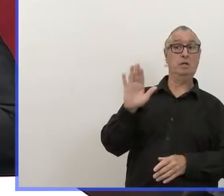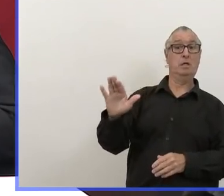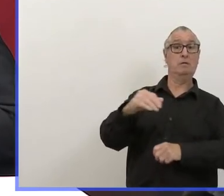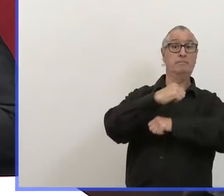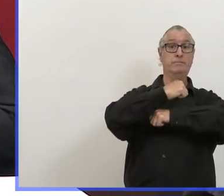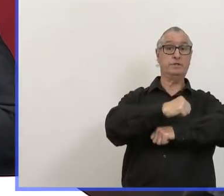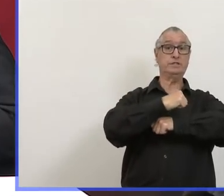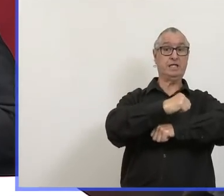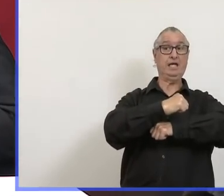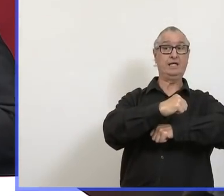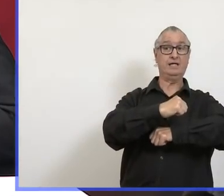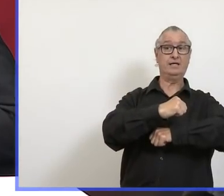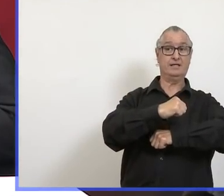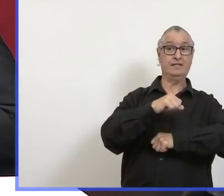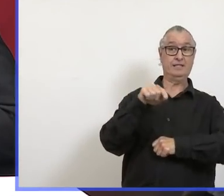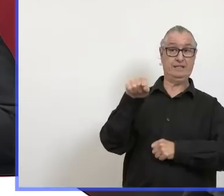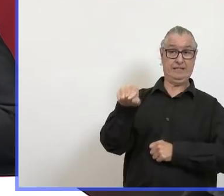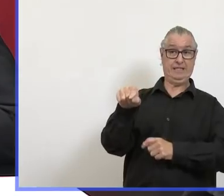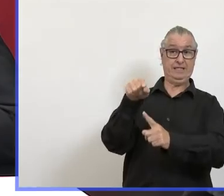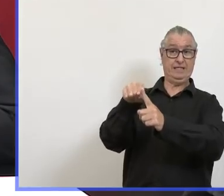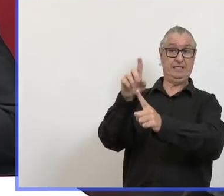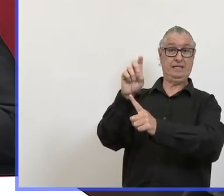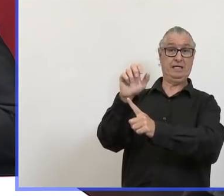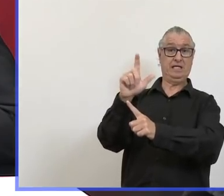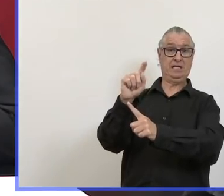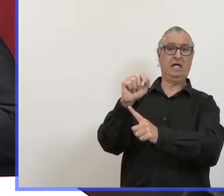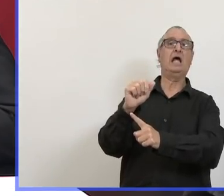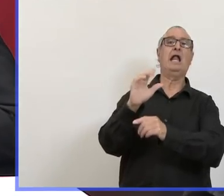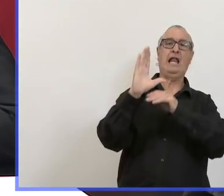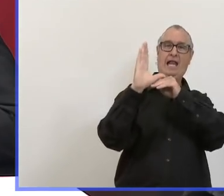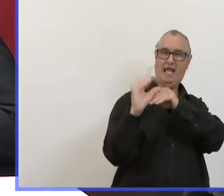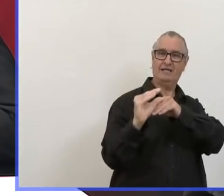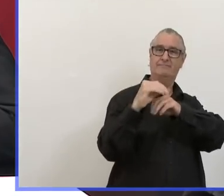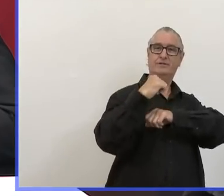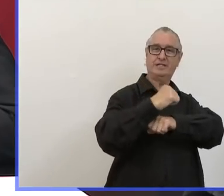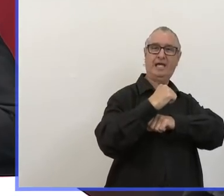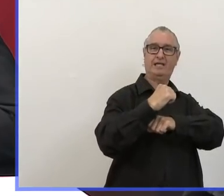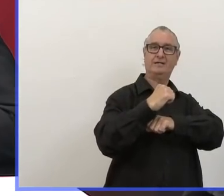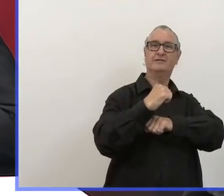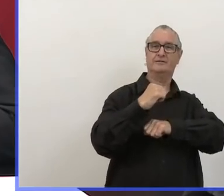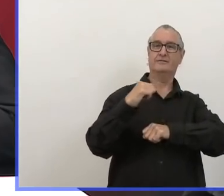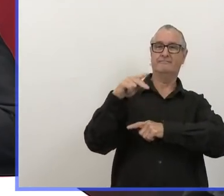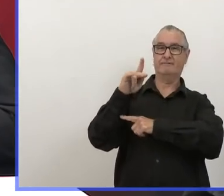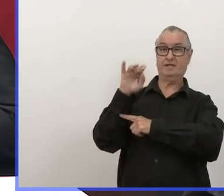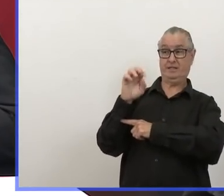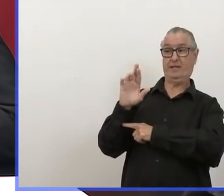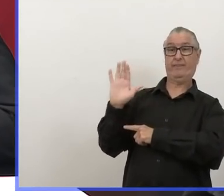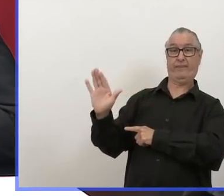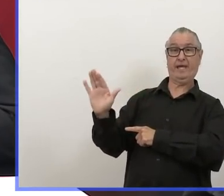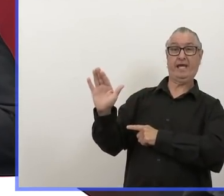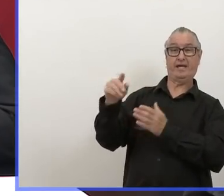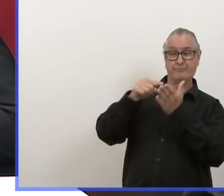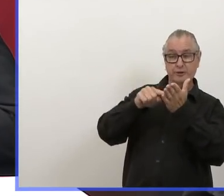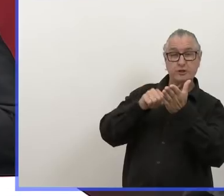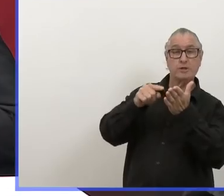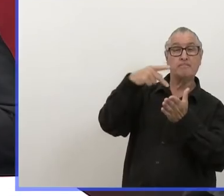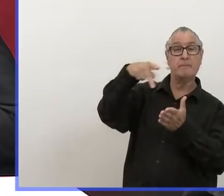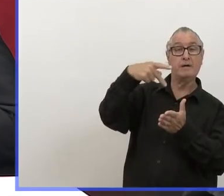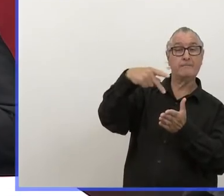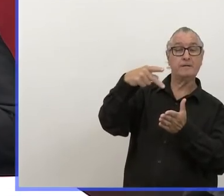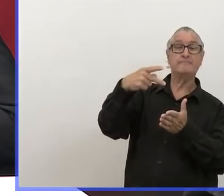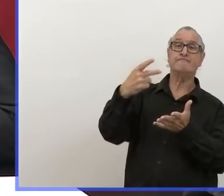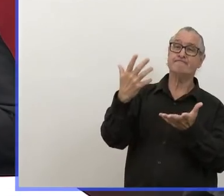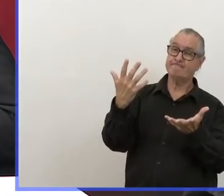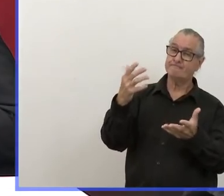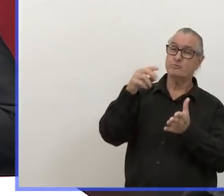efficacy against the Delta variant. Are we tracking the variants thoroughly?